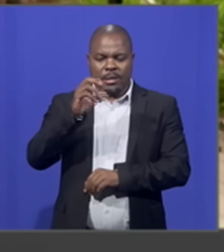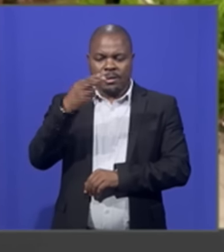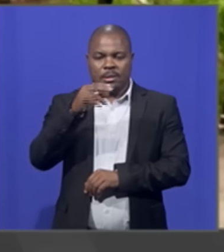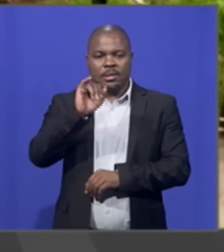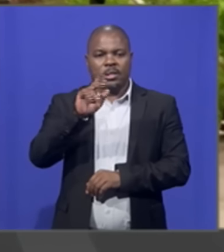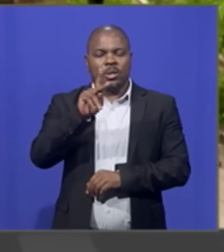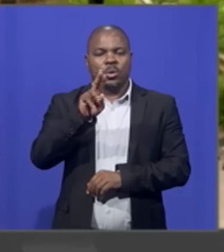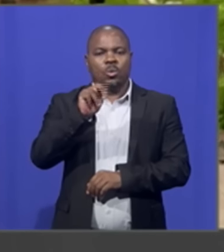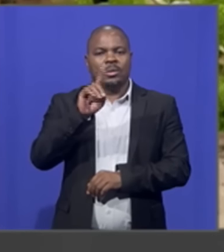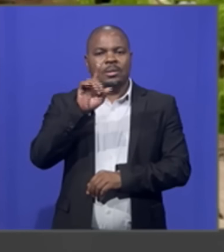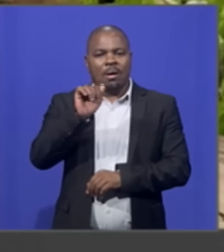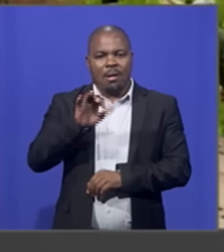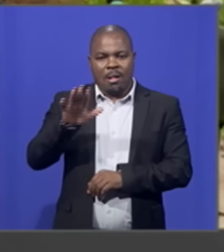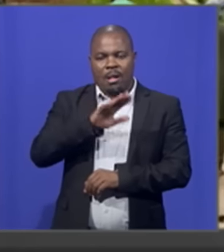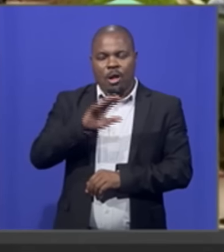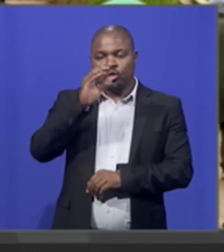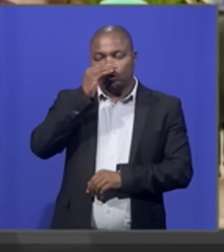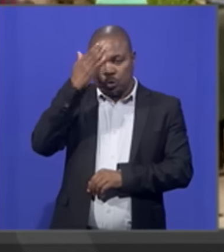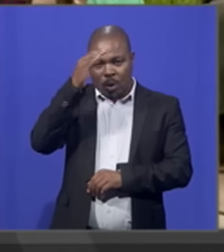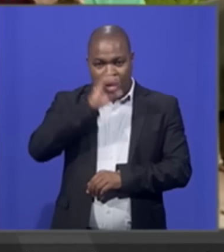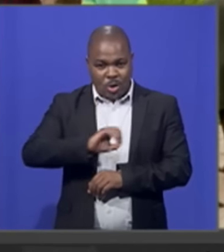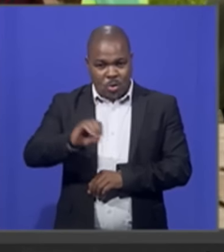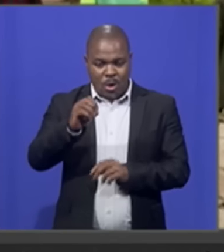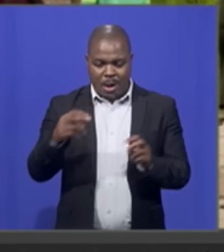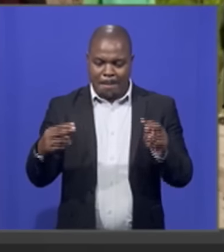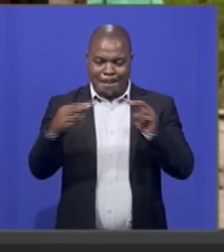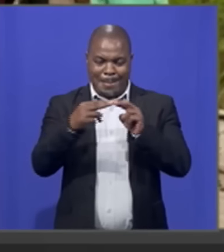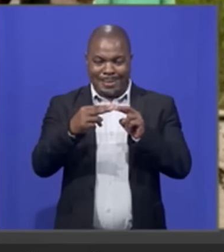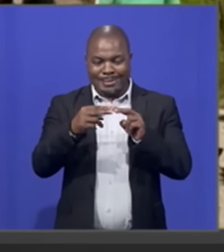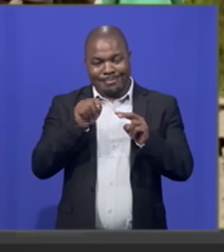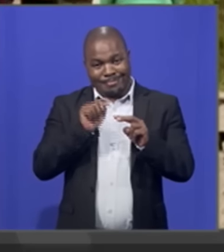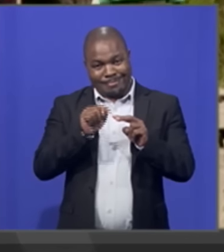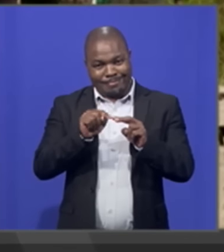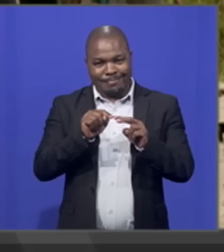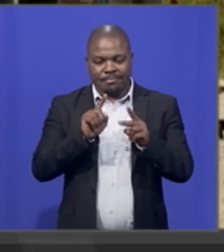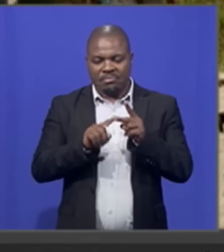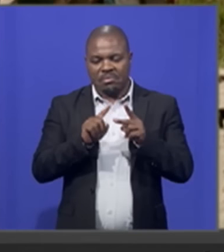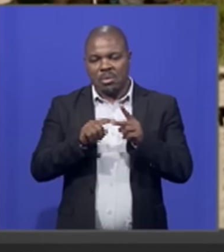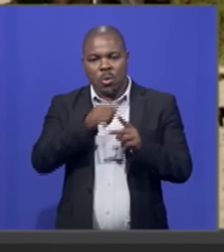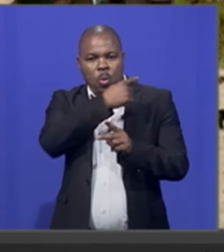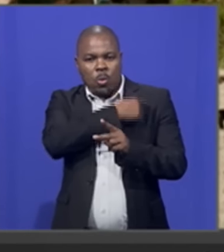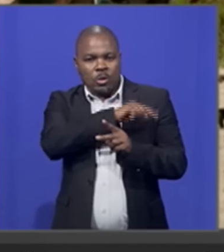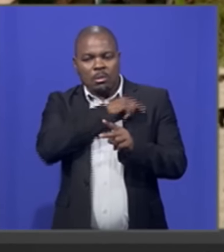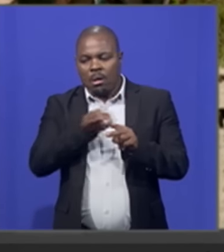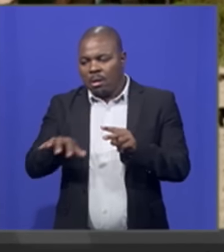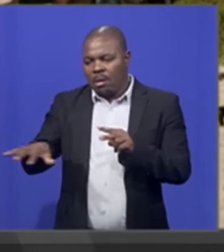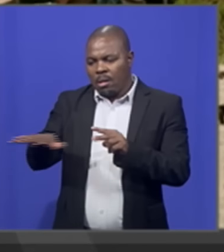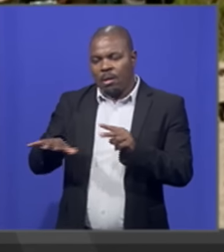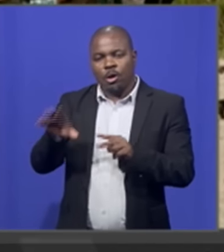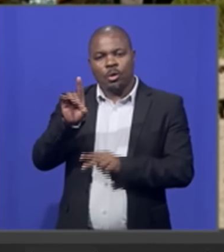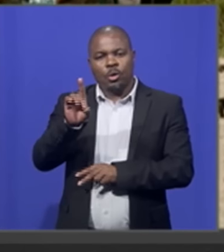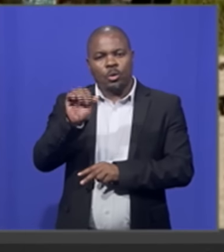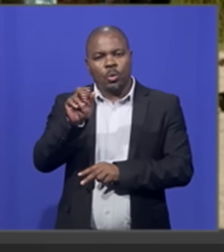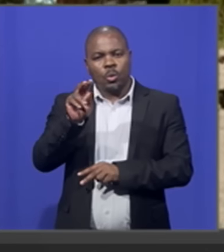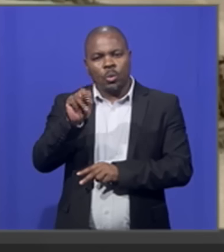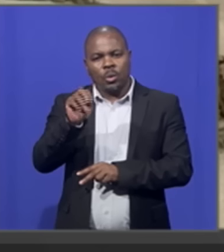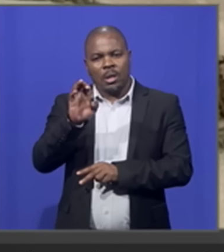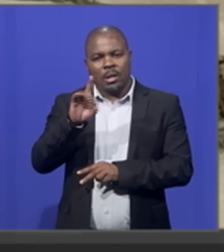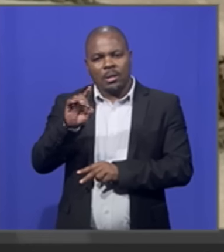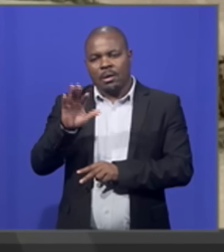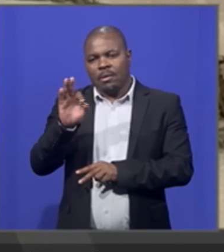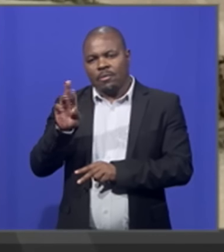ntlenyana ga Thohoyandou, leporogo la go kgomaganya motse wo le metse ye mengwe ga išita le bookelo bja Donald Fraser le wele.